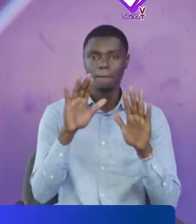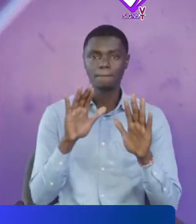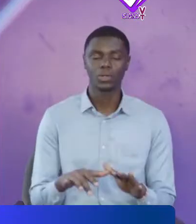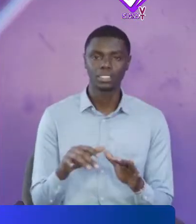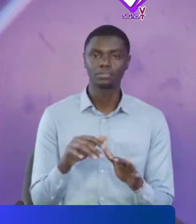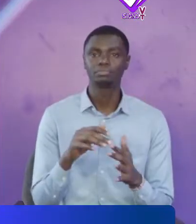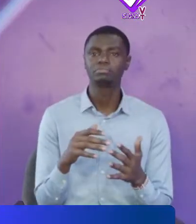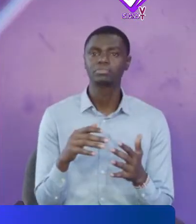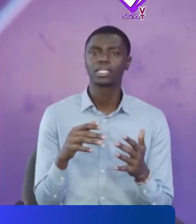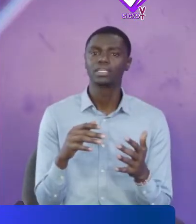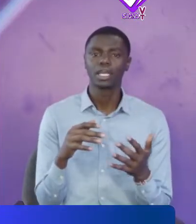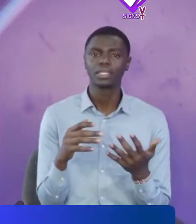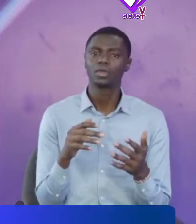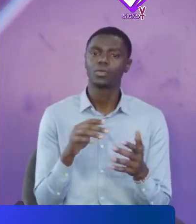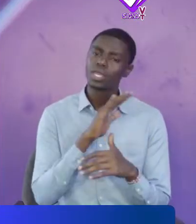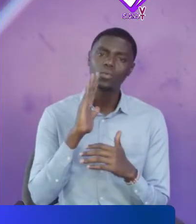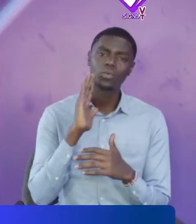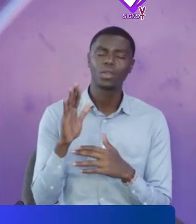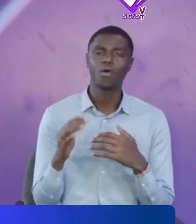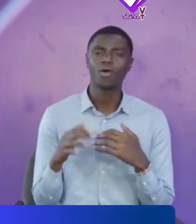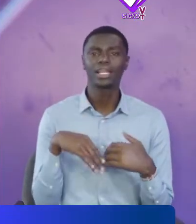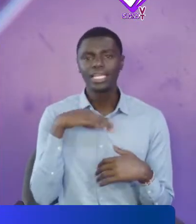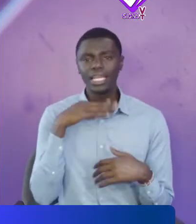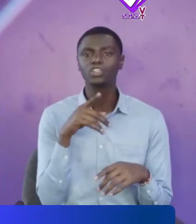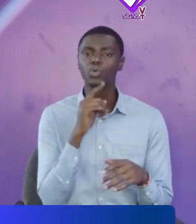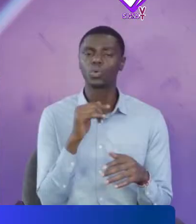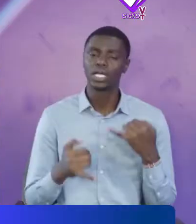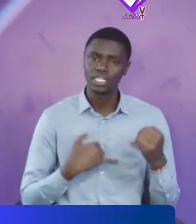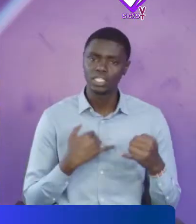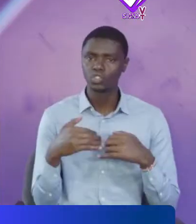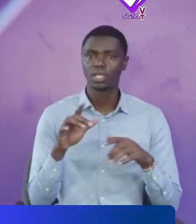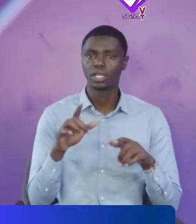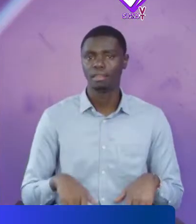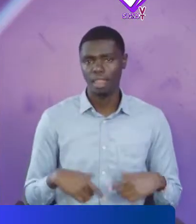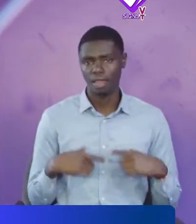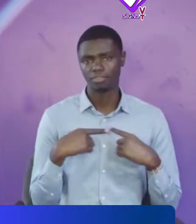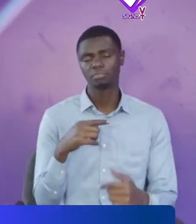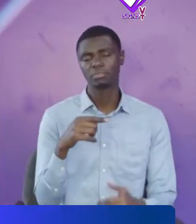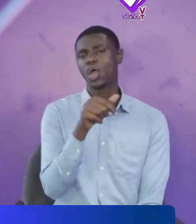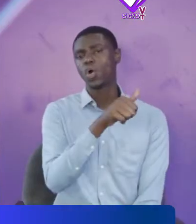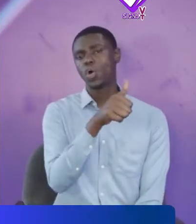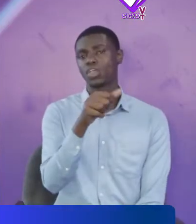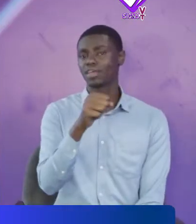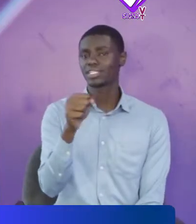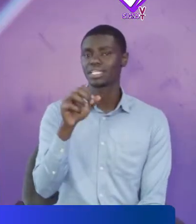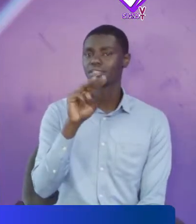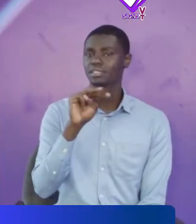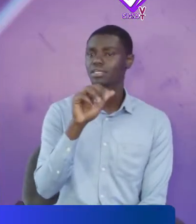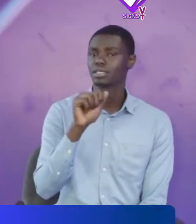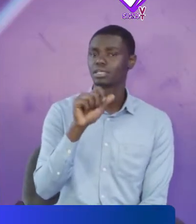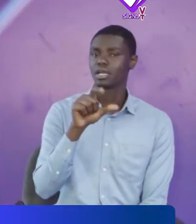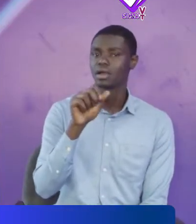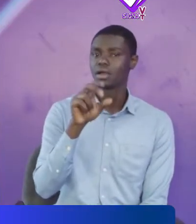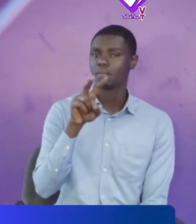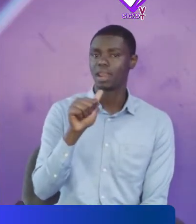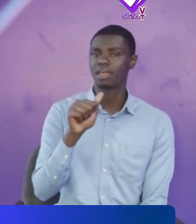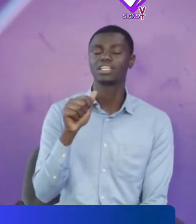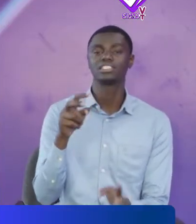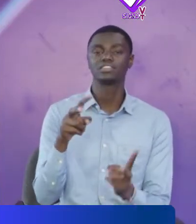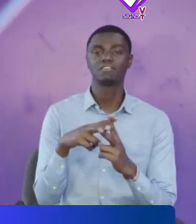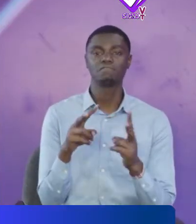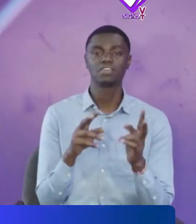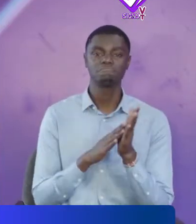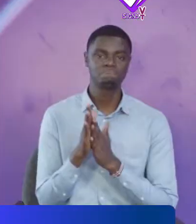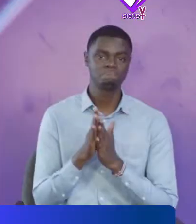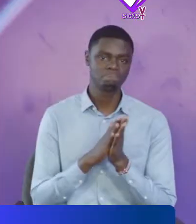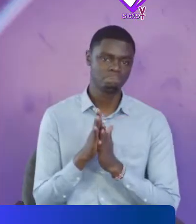out of this life alive anyway. So just enjoy your life. Yeah. When you go the other side in Malava is quite interesting as well. And